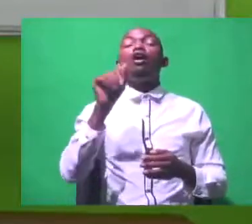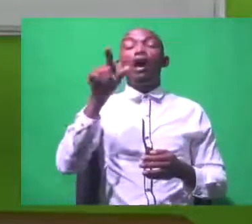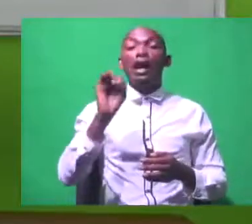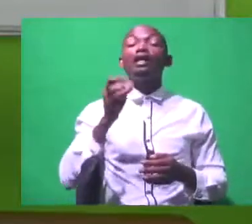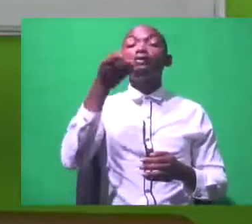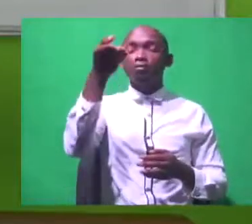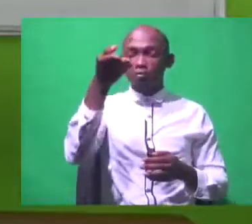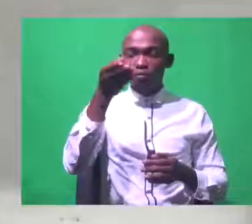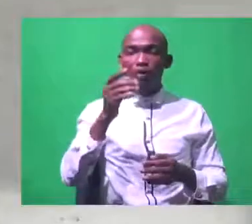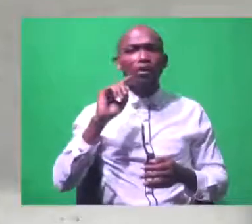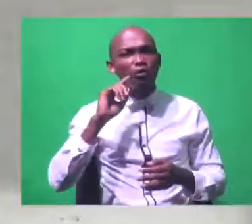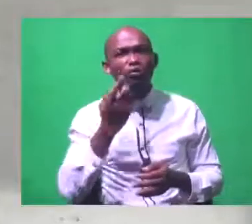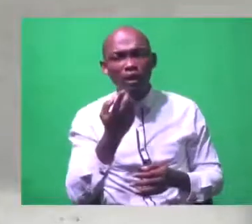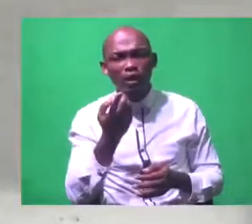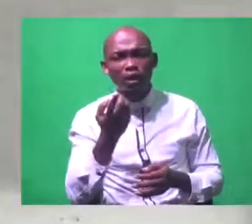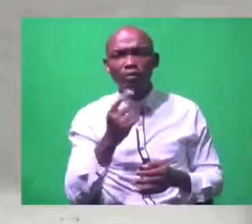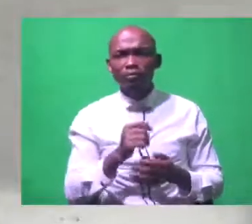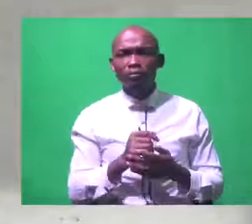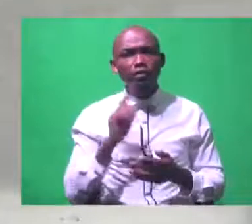Ali, can you try?